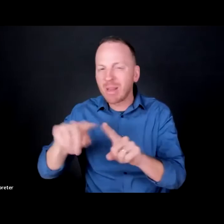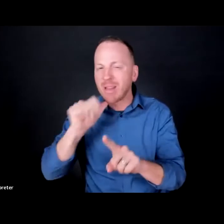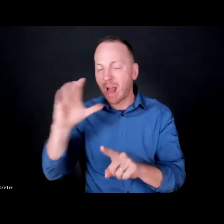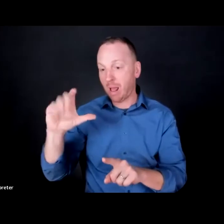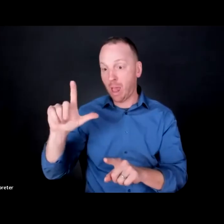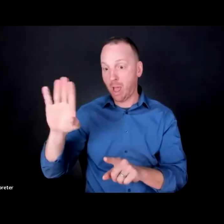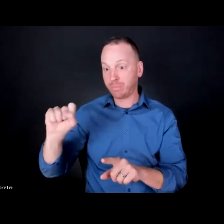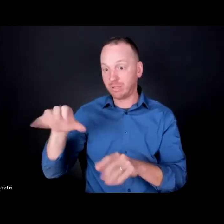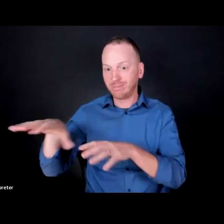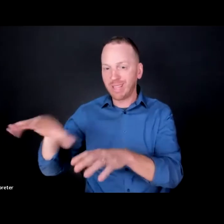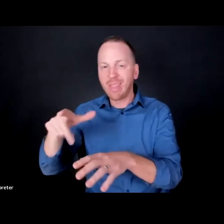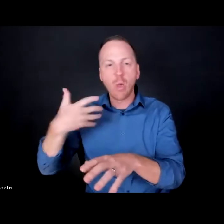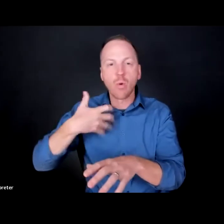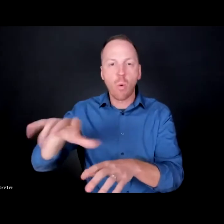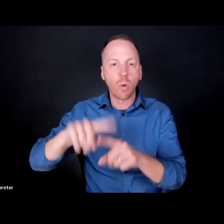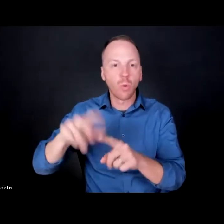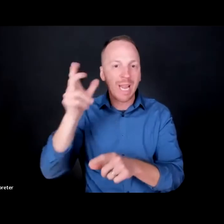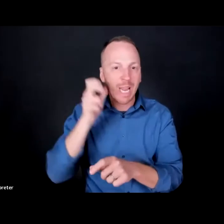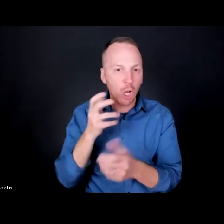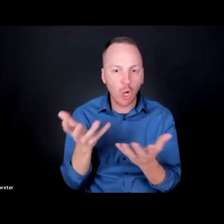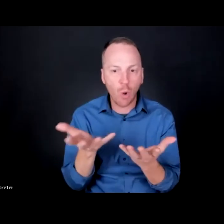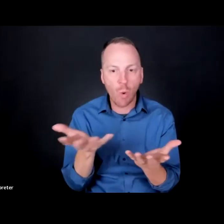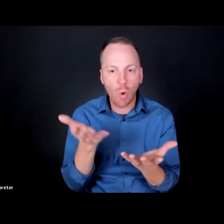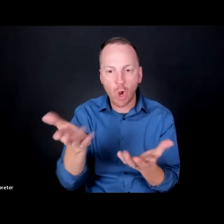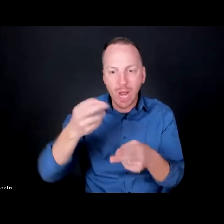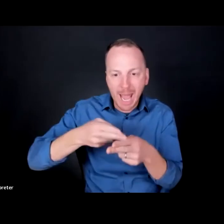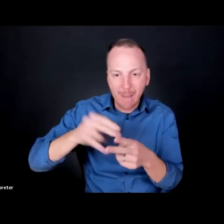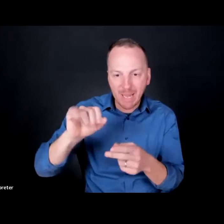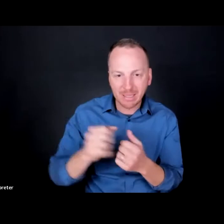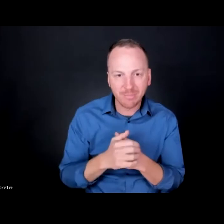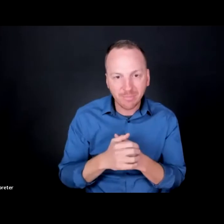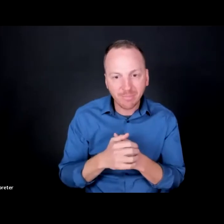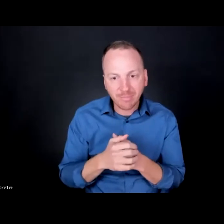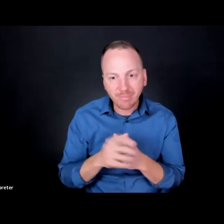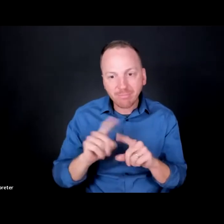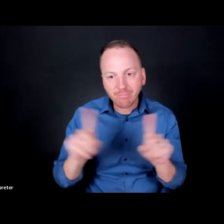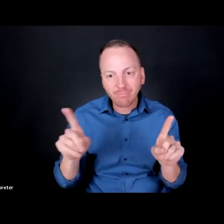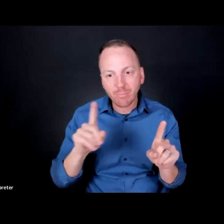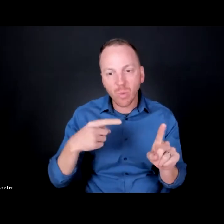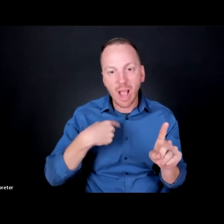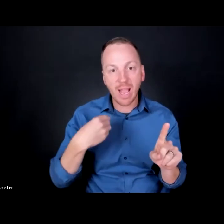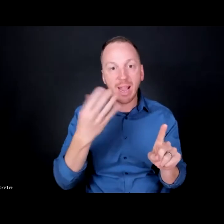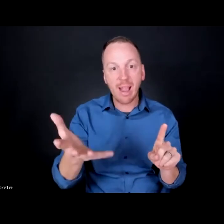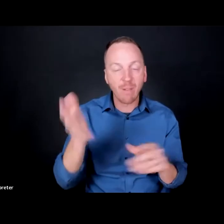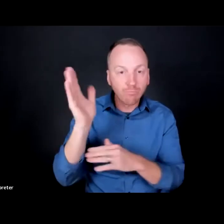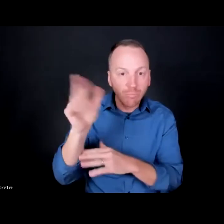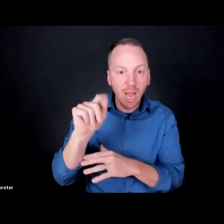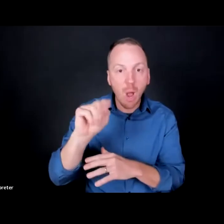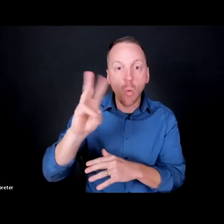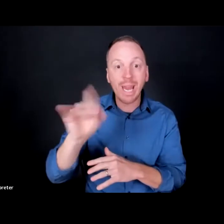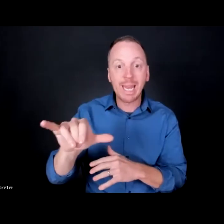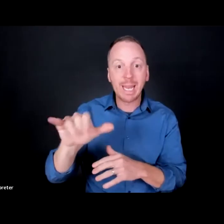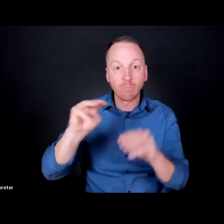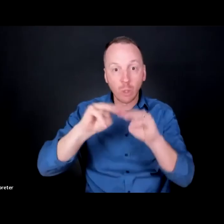at clubs they don't even want to hear what your name is. But when I gave a talk at the Whitney